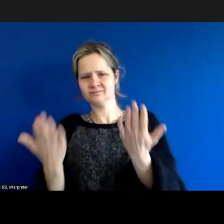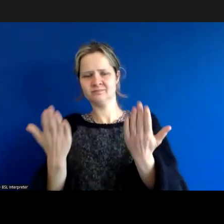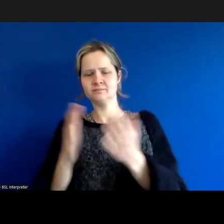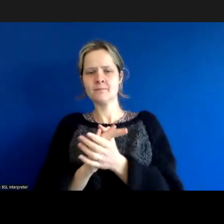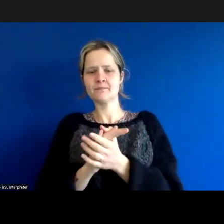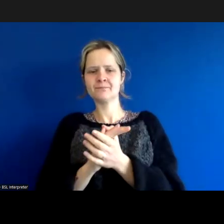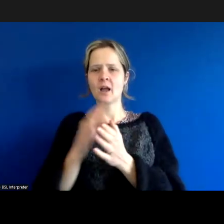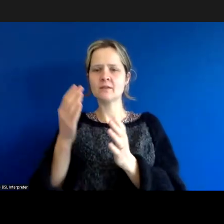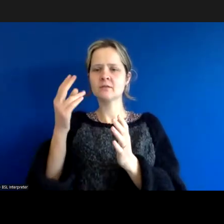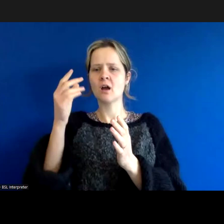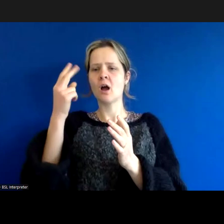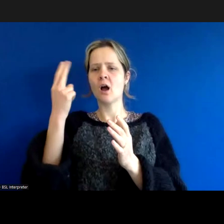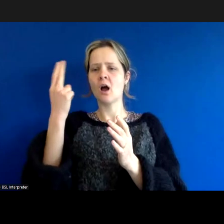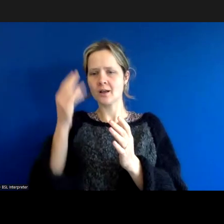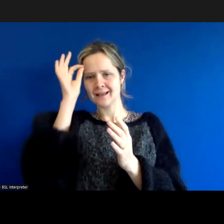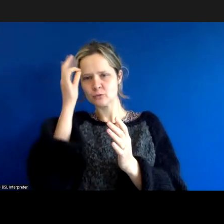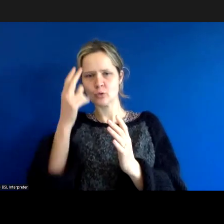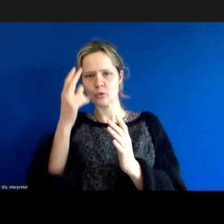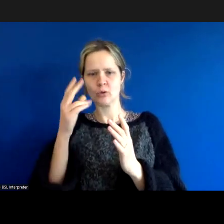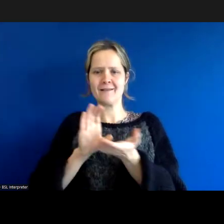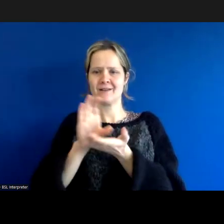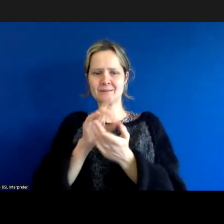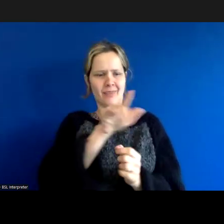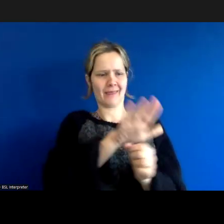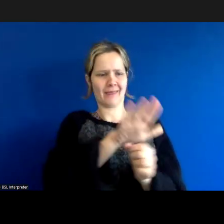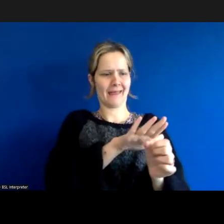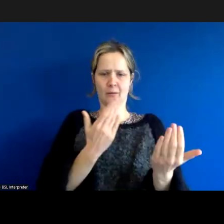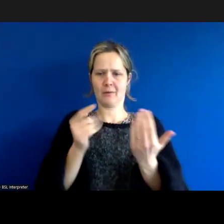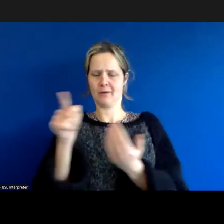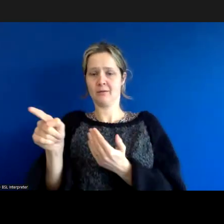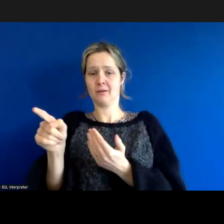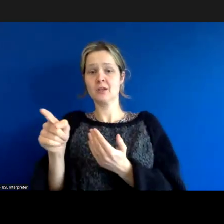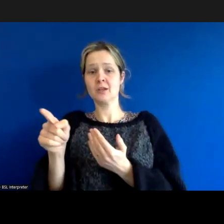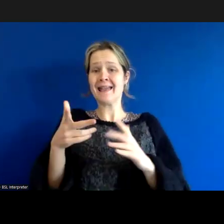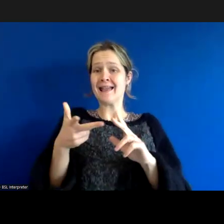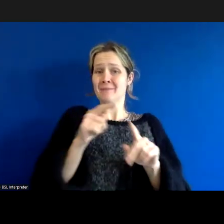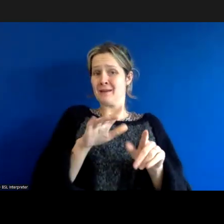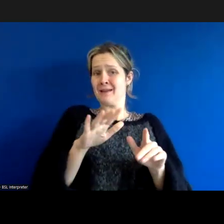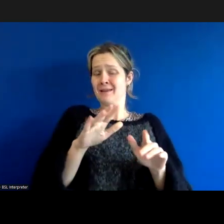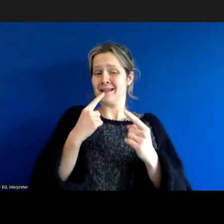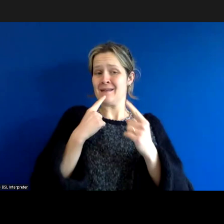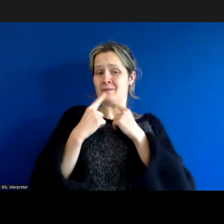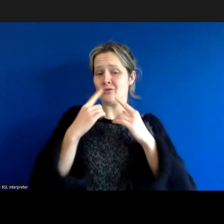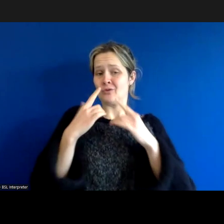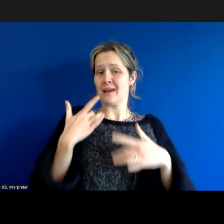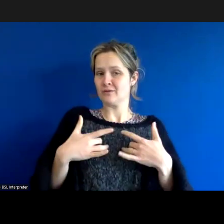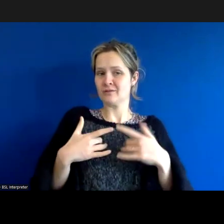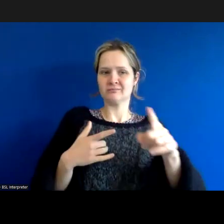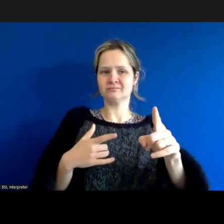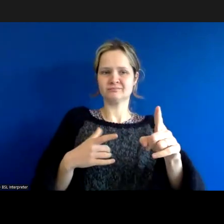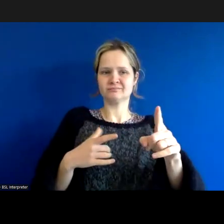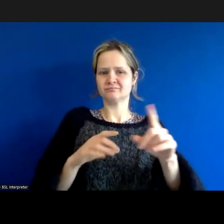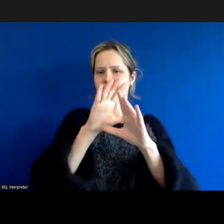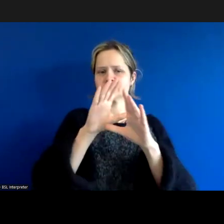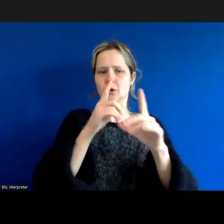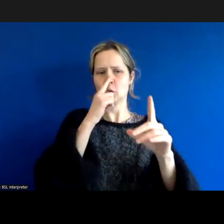area? So, if you're interested in pulling that data, this is a good place to put all the areas you're interested in one place and then